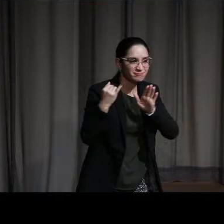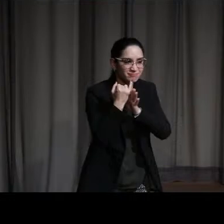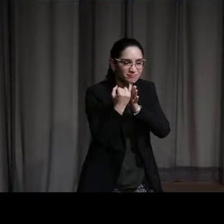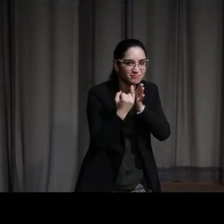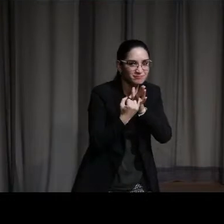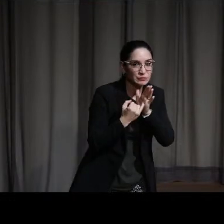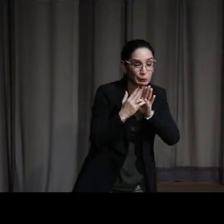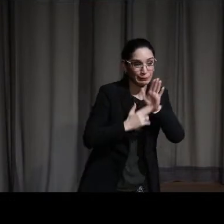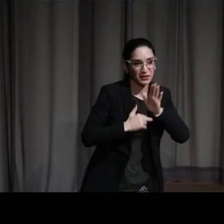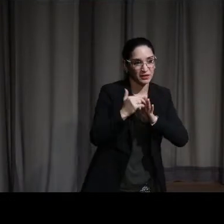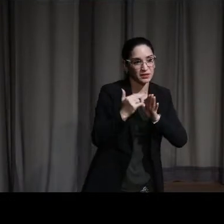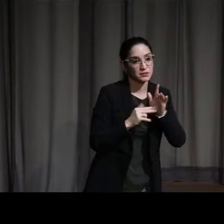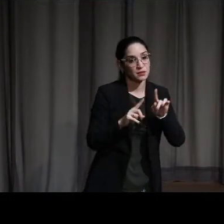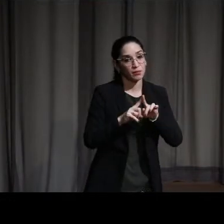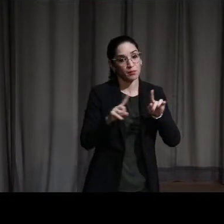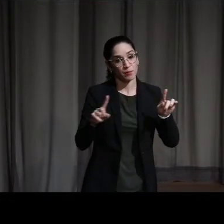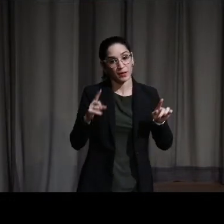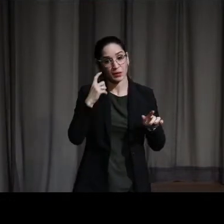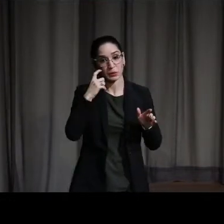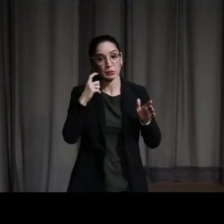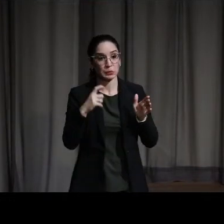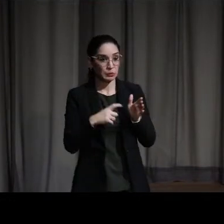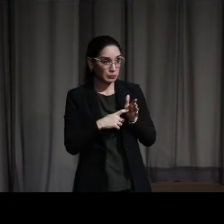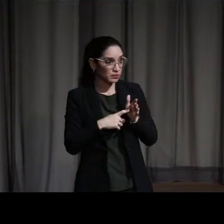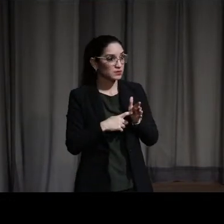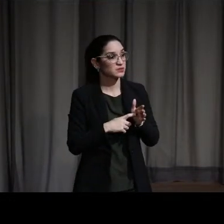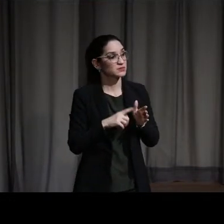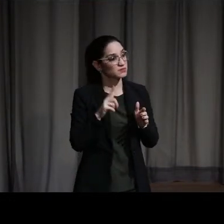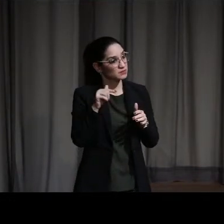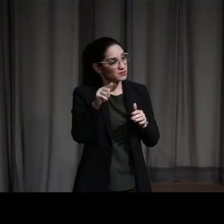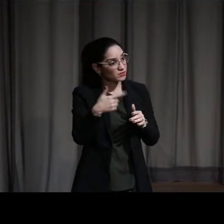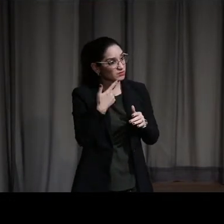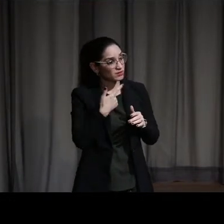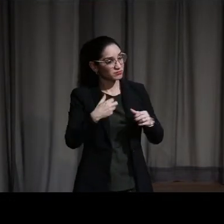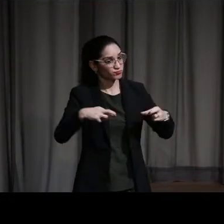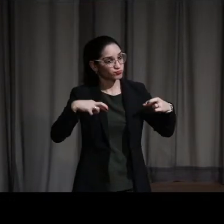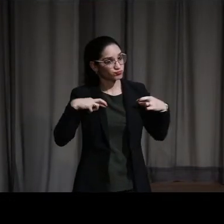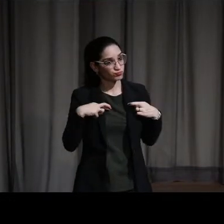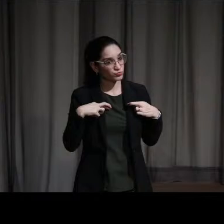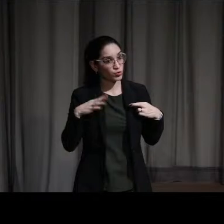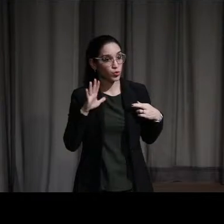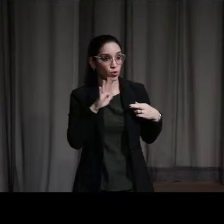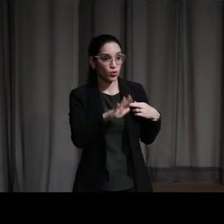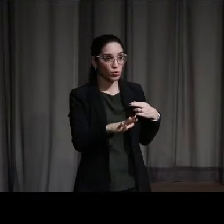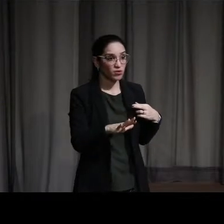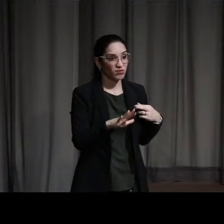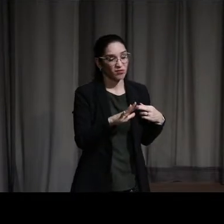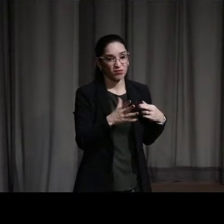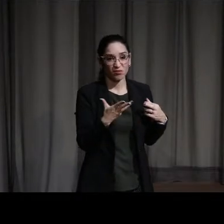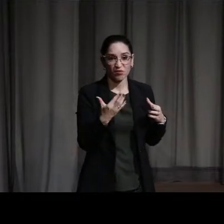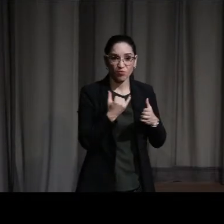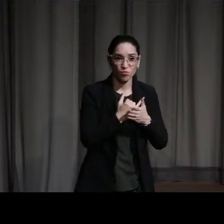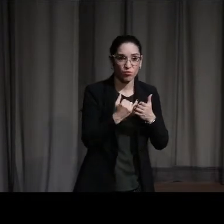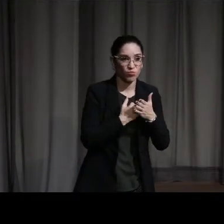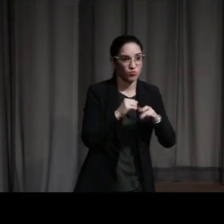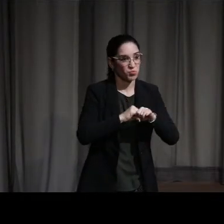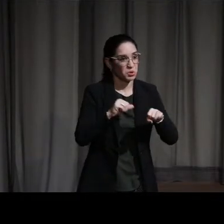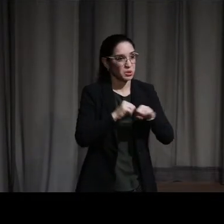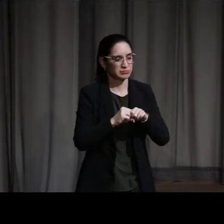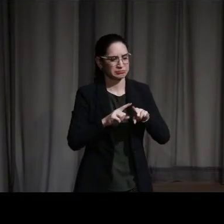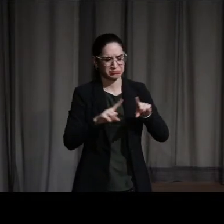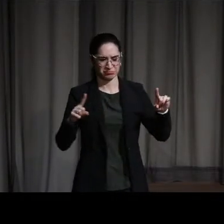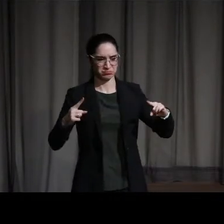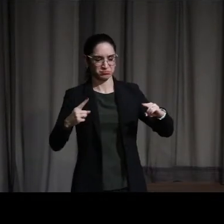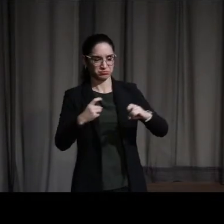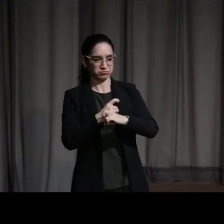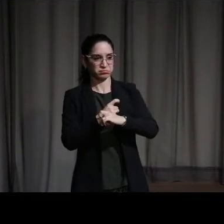kind of retires from painting for many, many years until the early 1990s because her work was seen as too conflictive. And so it raises this question. It goes back to the